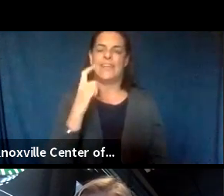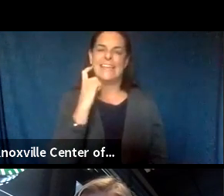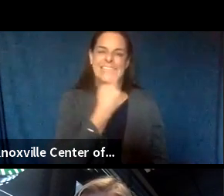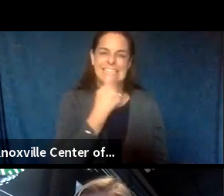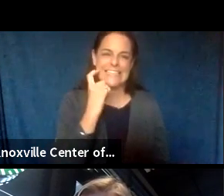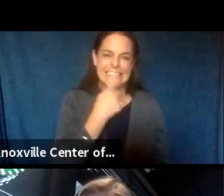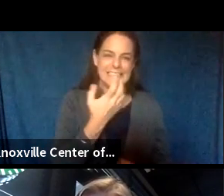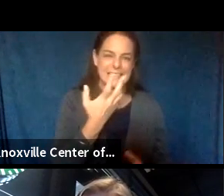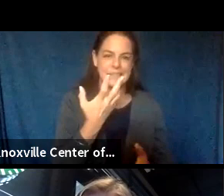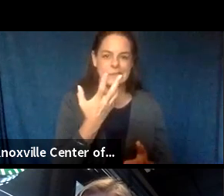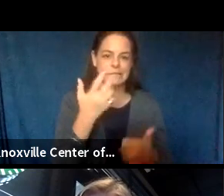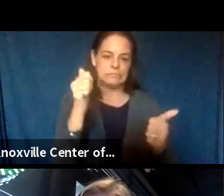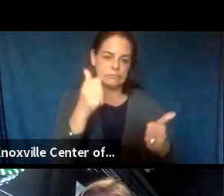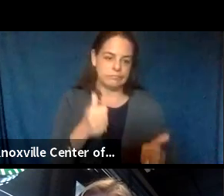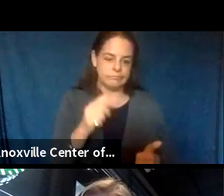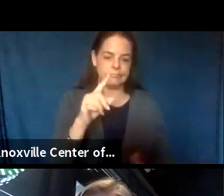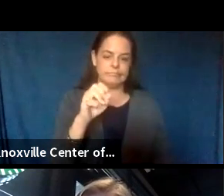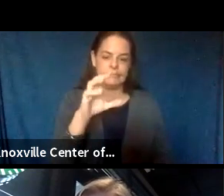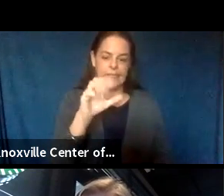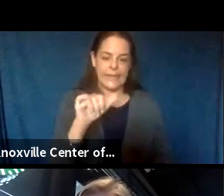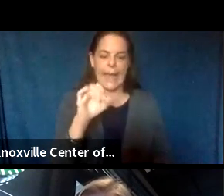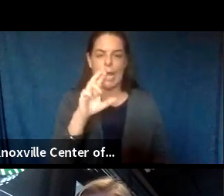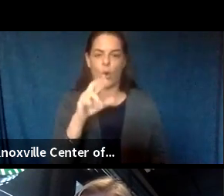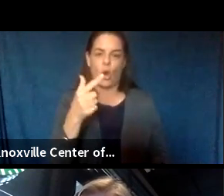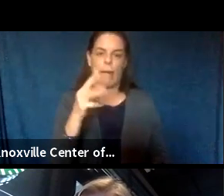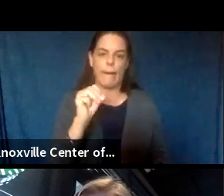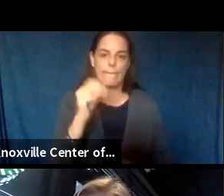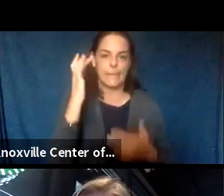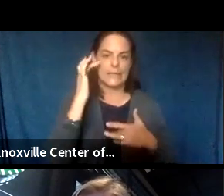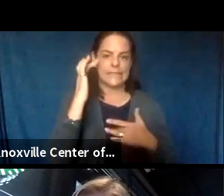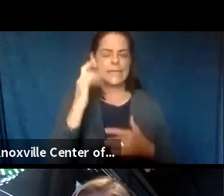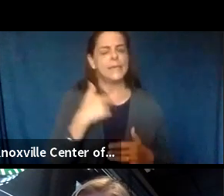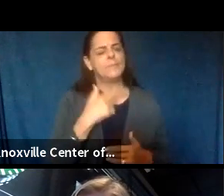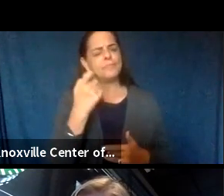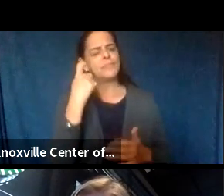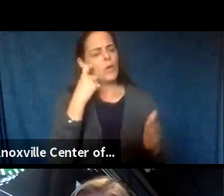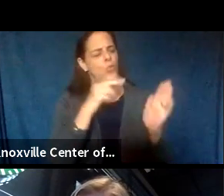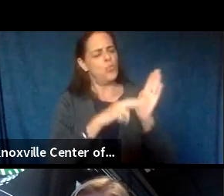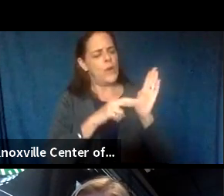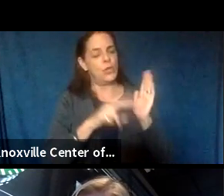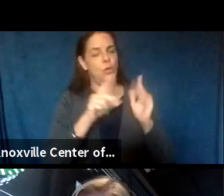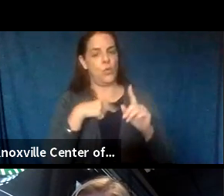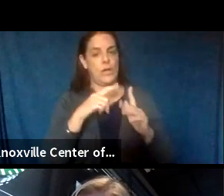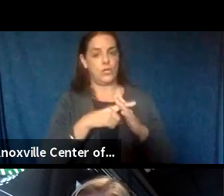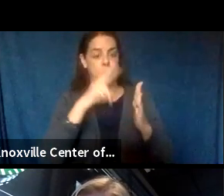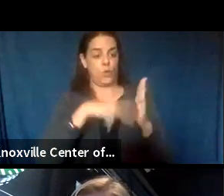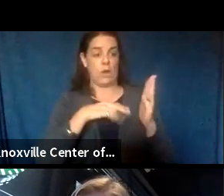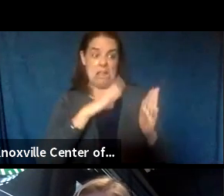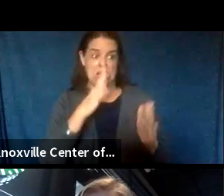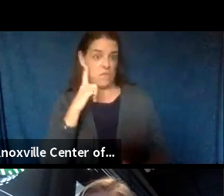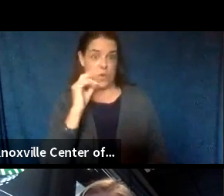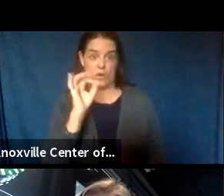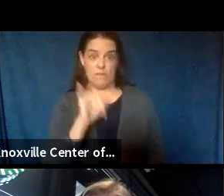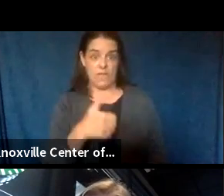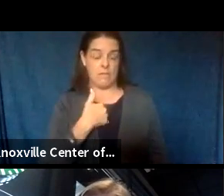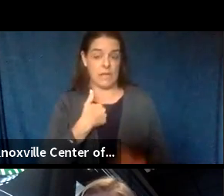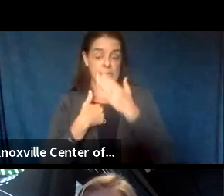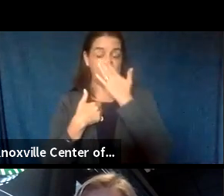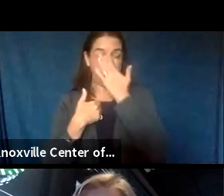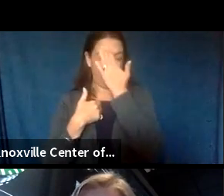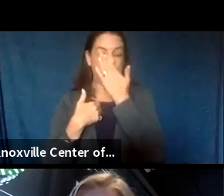or tooth decay. And I kind of researched this when I started reading about it because I'd never heard of it myself.